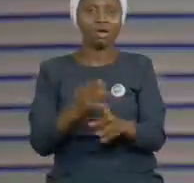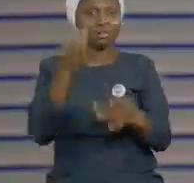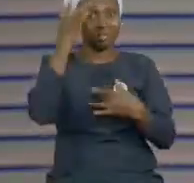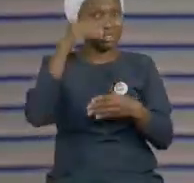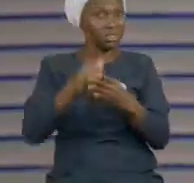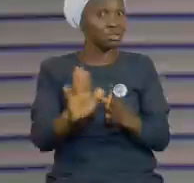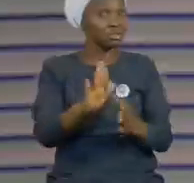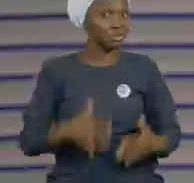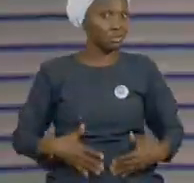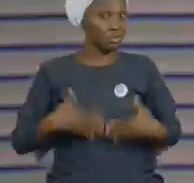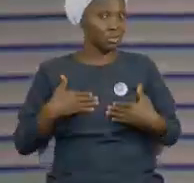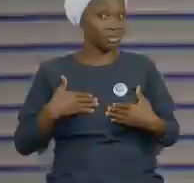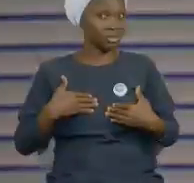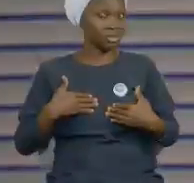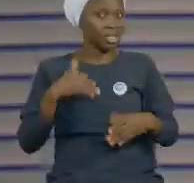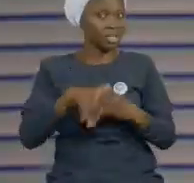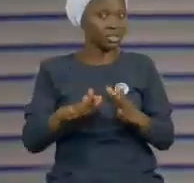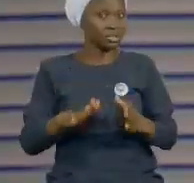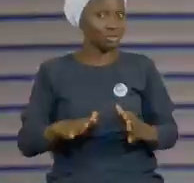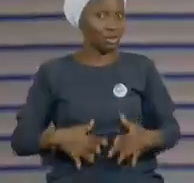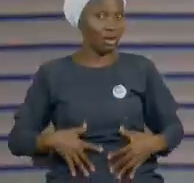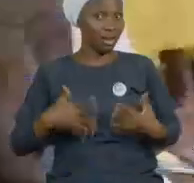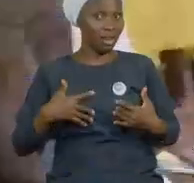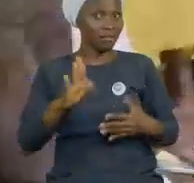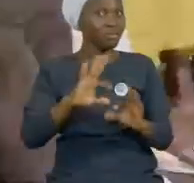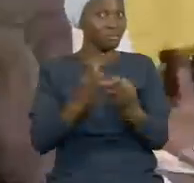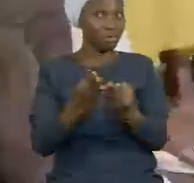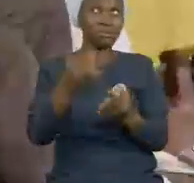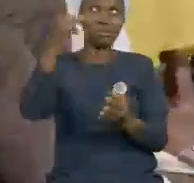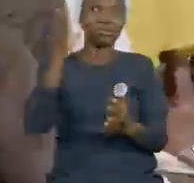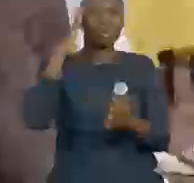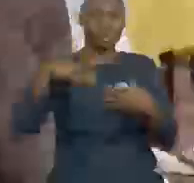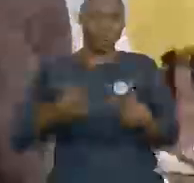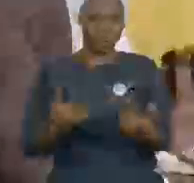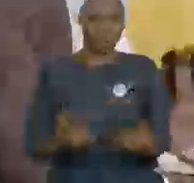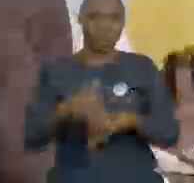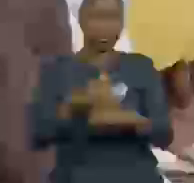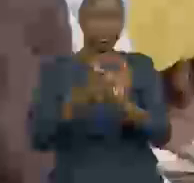your life, in your family, the Lord will heal tonight.